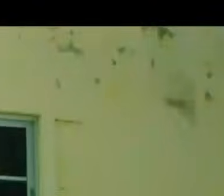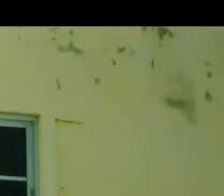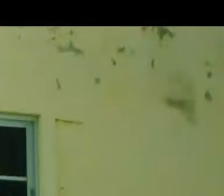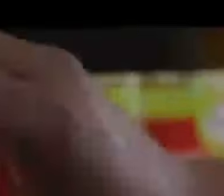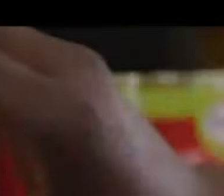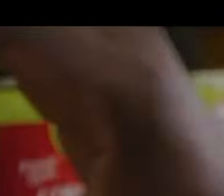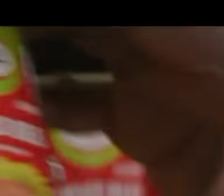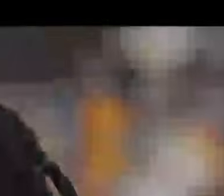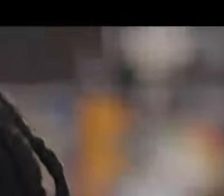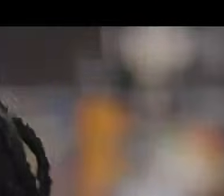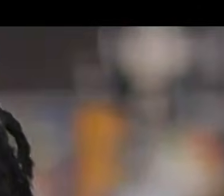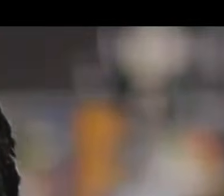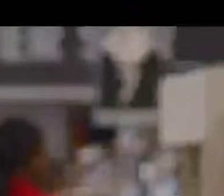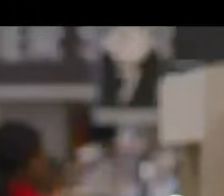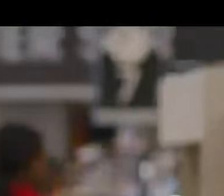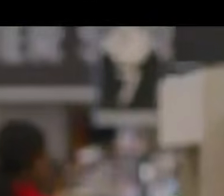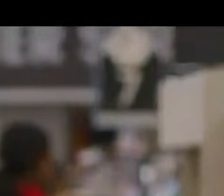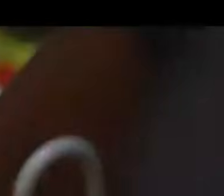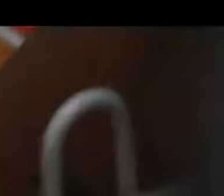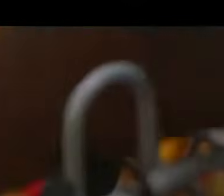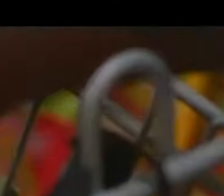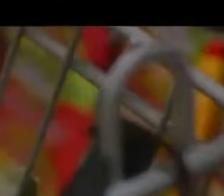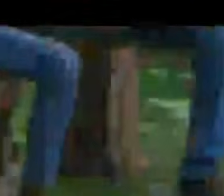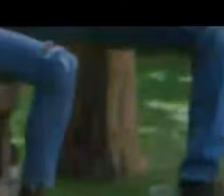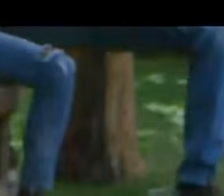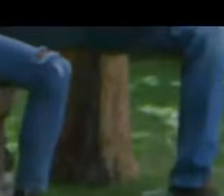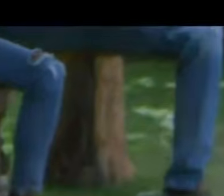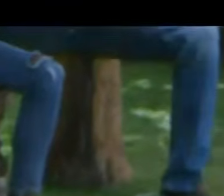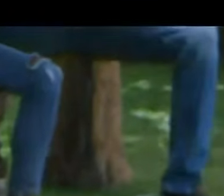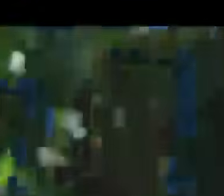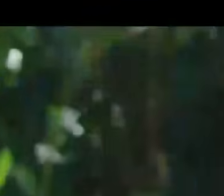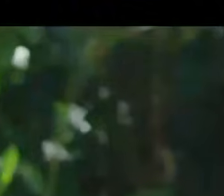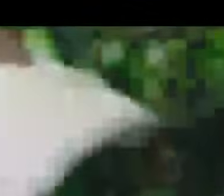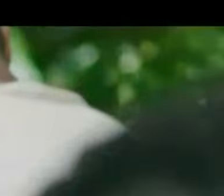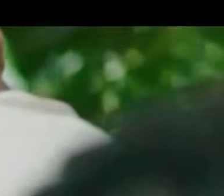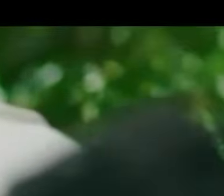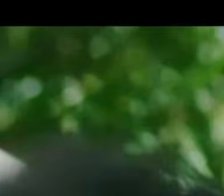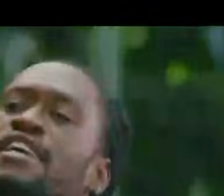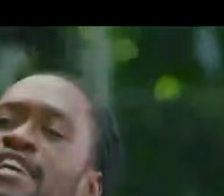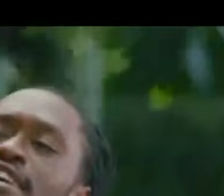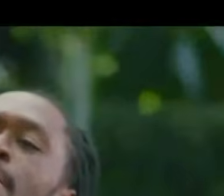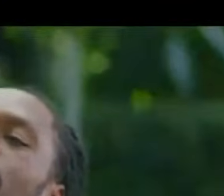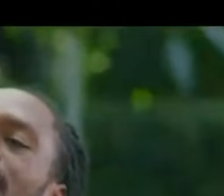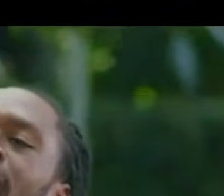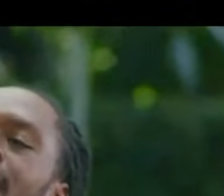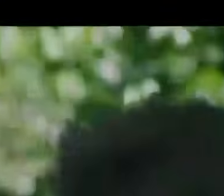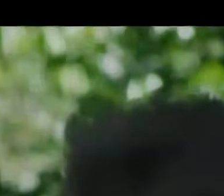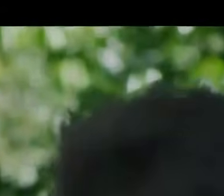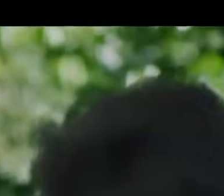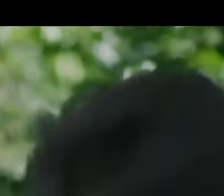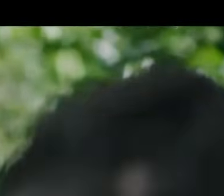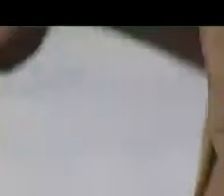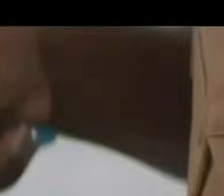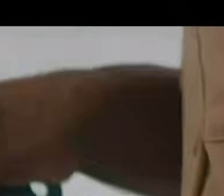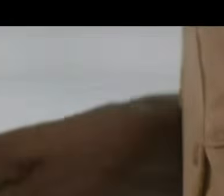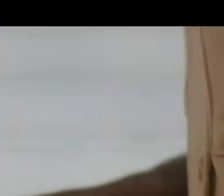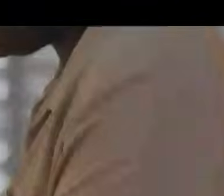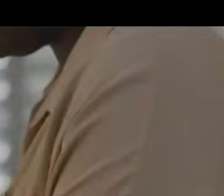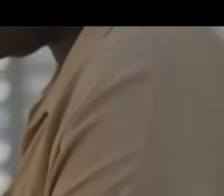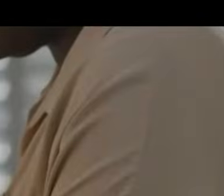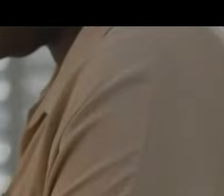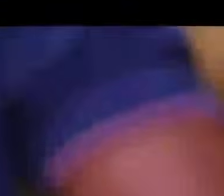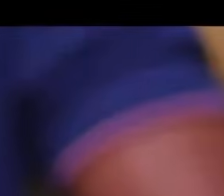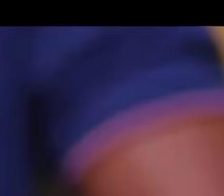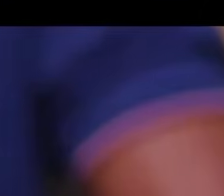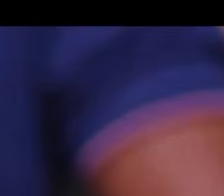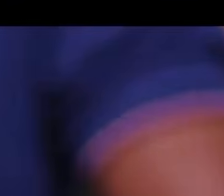gimme me candle. Everybody can tell taste good, great smell, just gimme me candle. Number one in flavor,